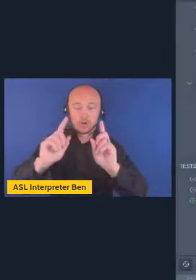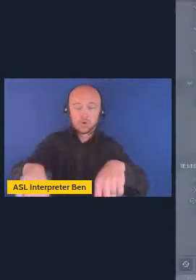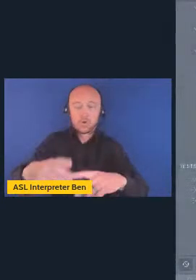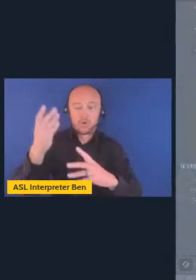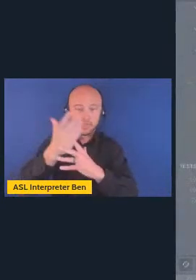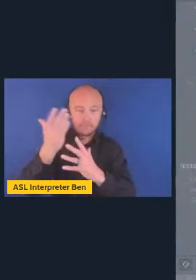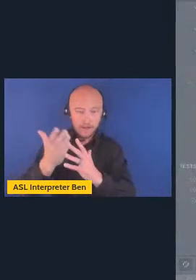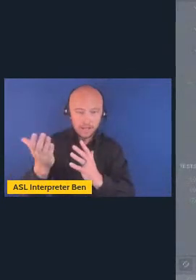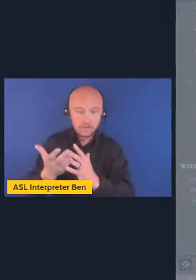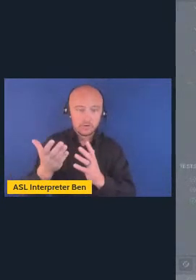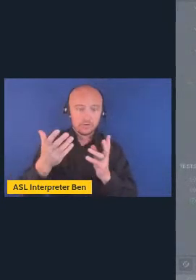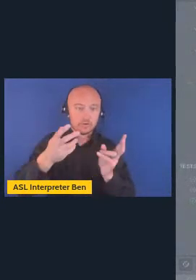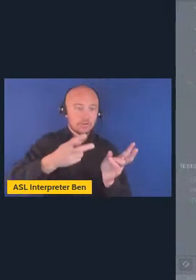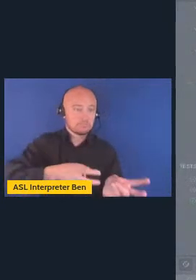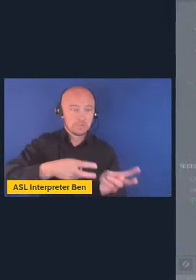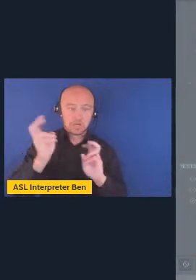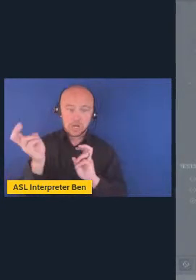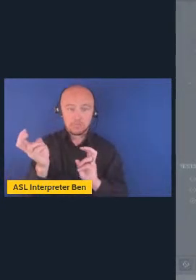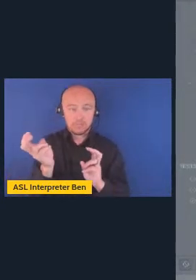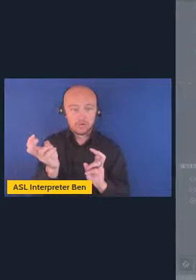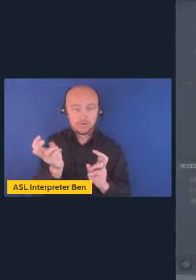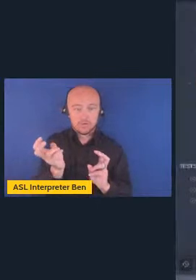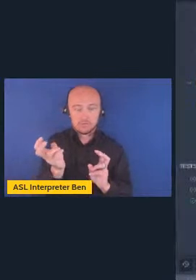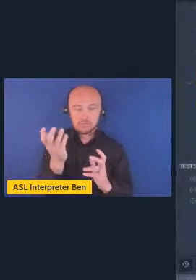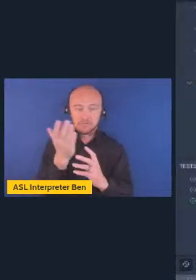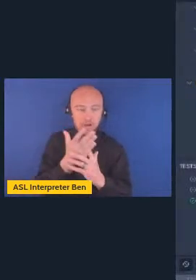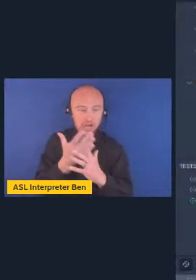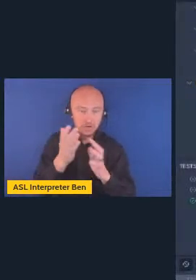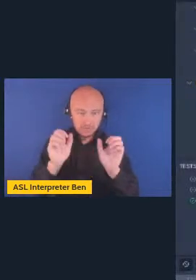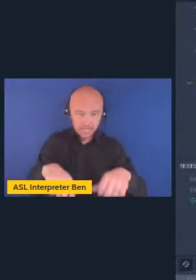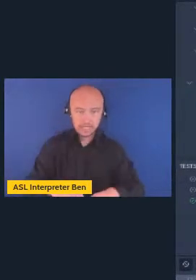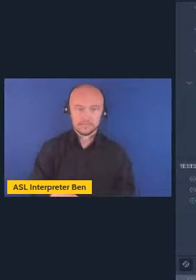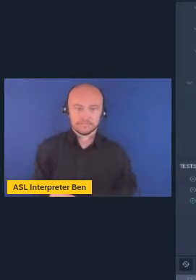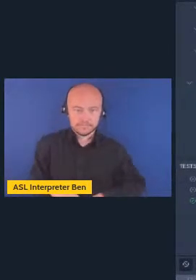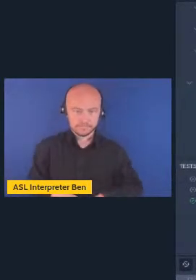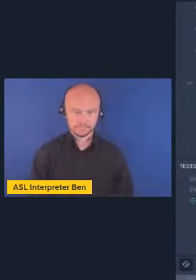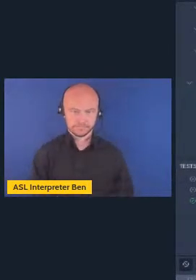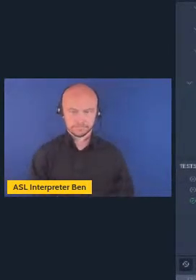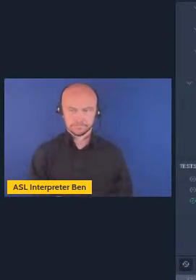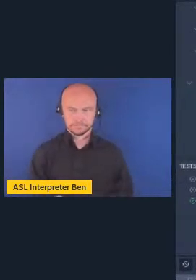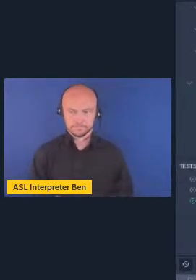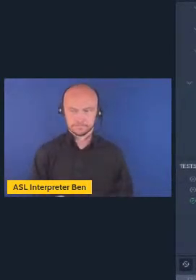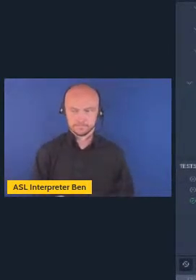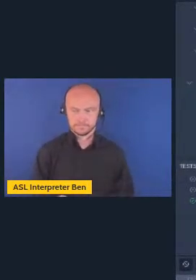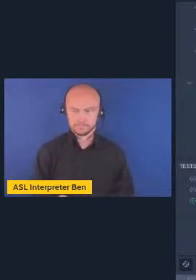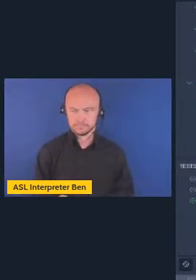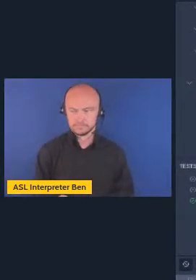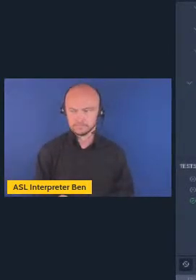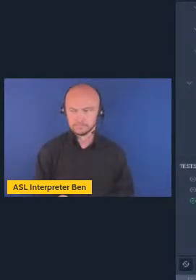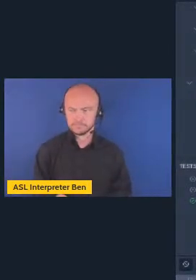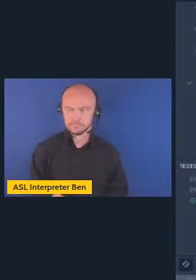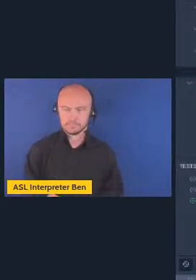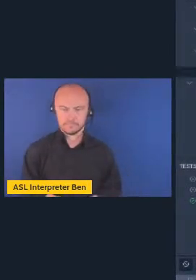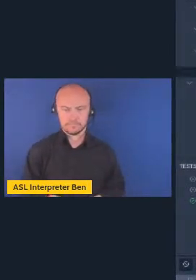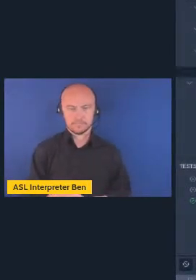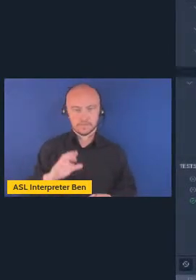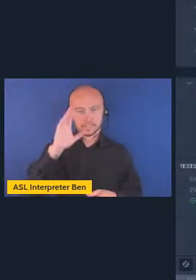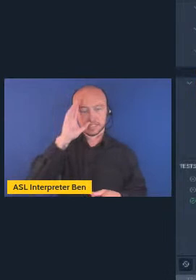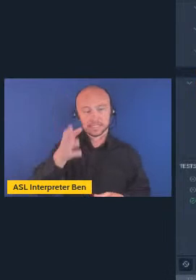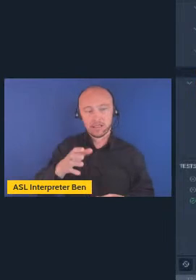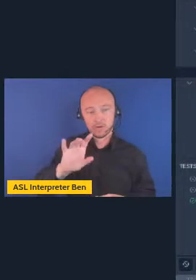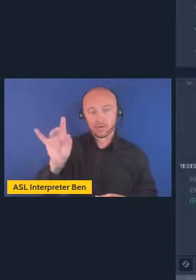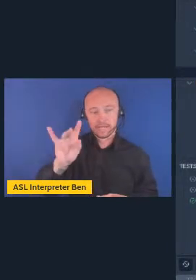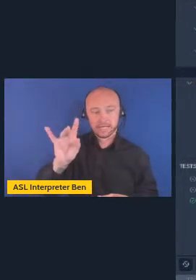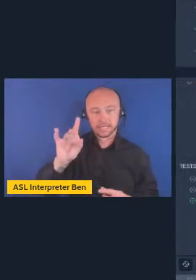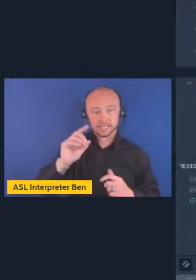and upload this file here. This is hello 8. And if I go to